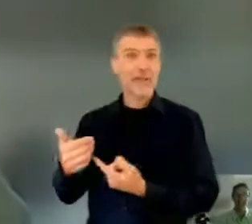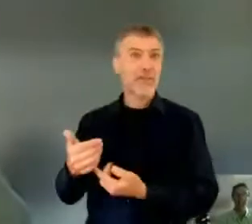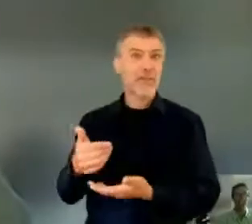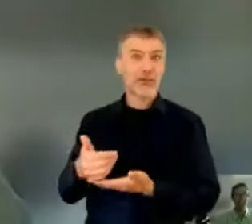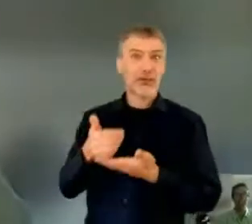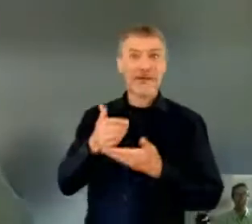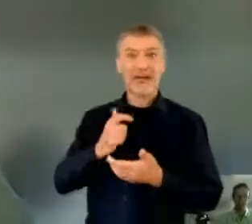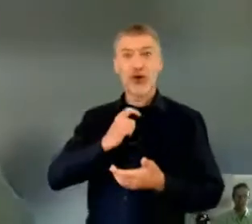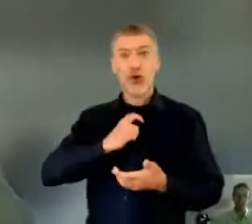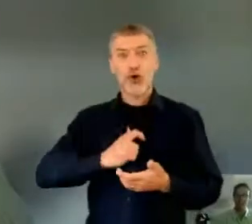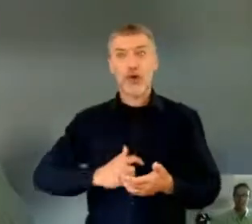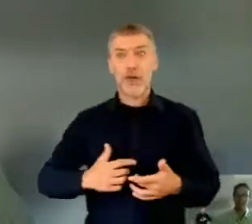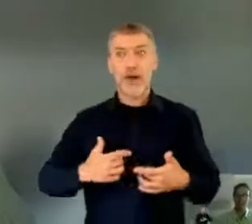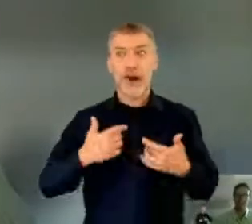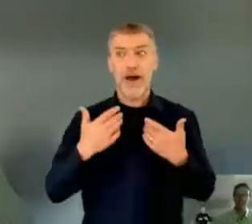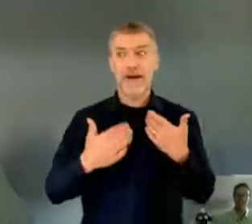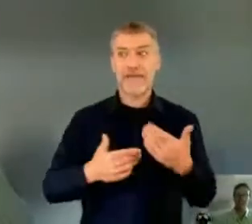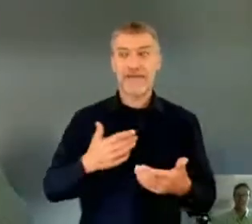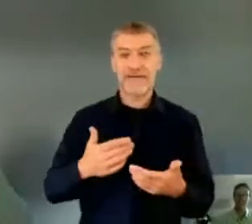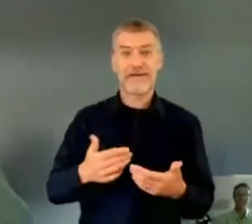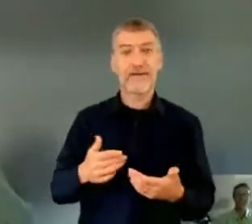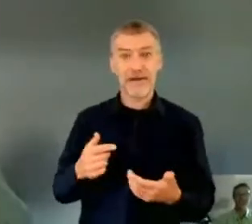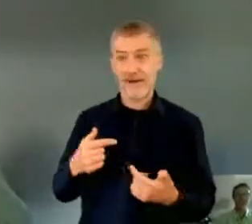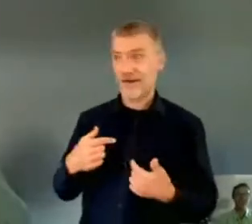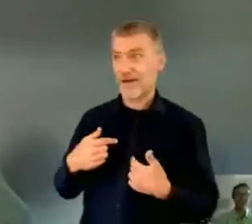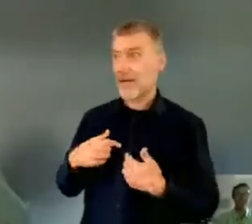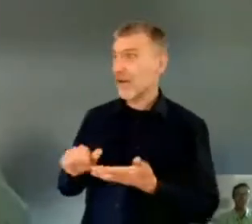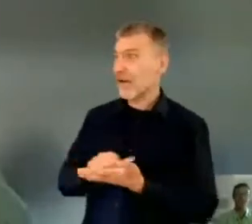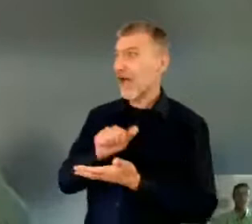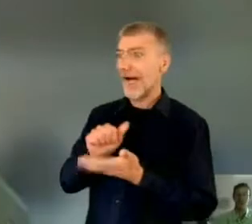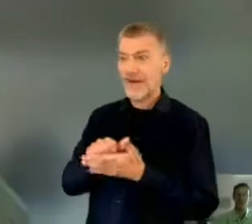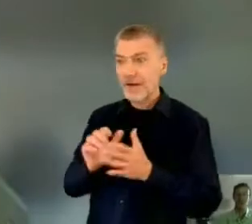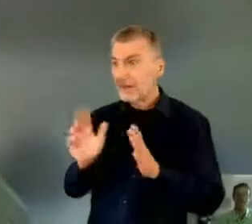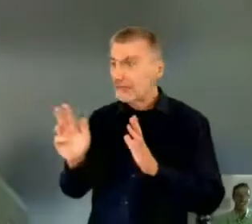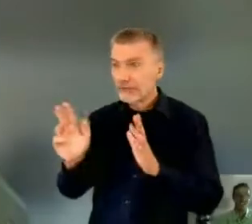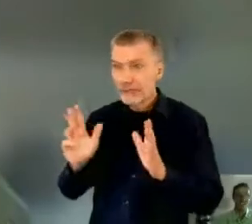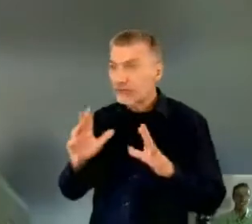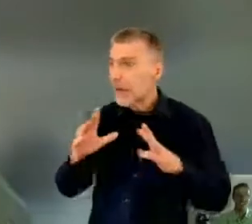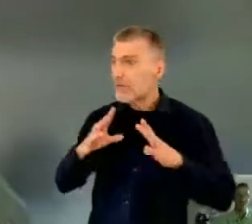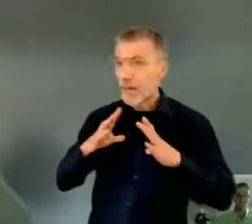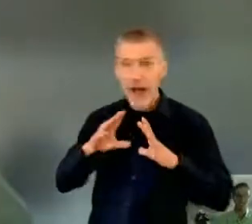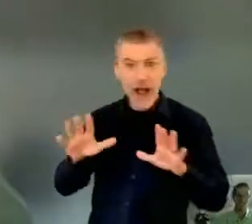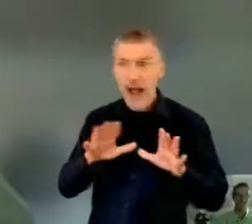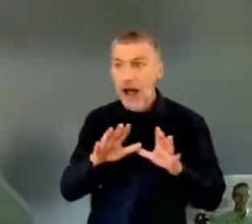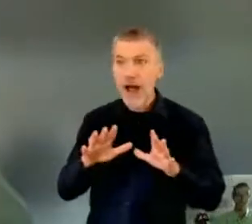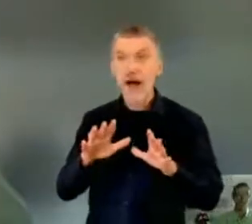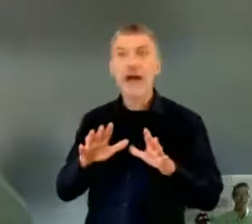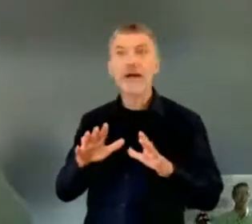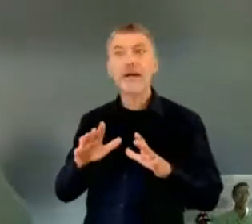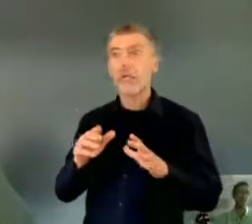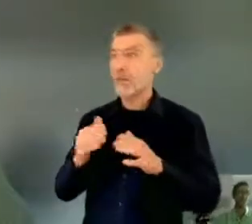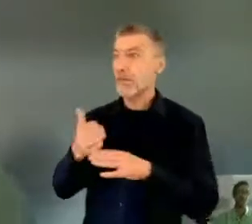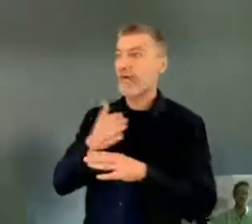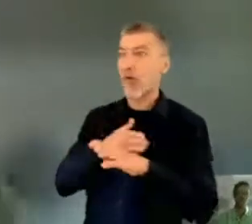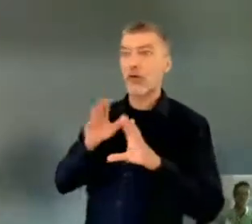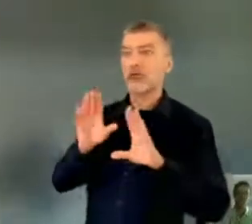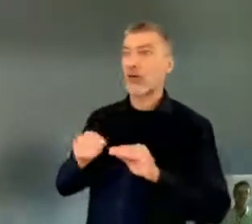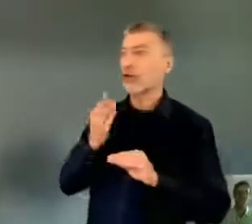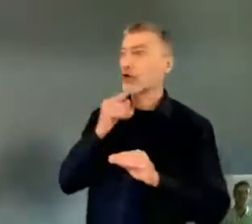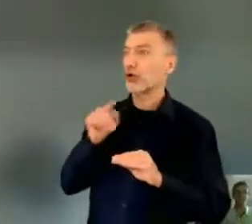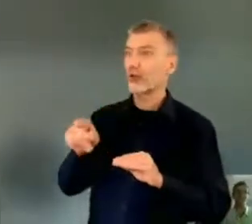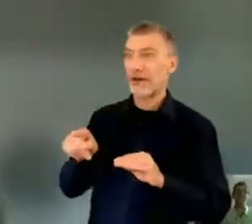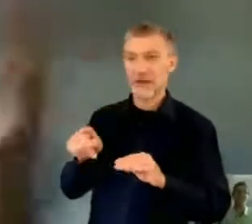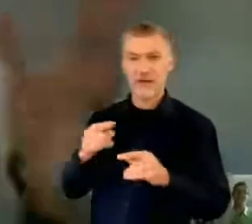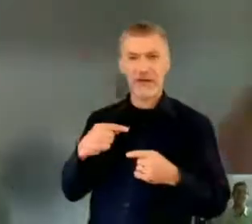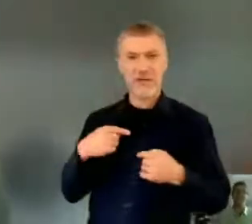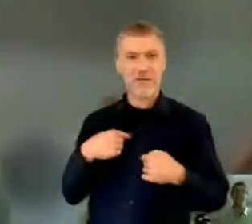out and all the correct mitigation was in place really was rewarding. And it kind of goes to show that, you know, as an ecologist, you're not just looking at the bugs